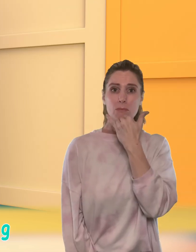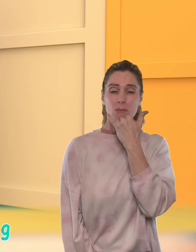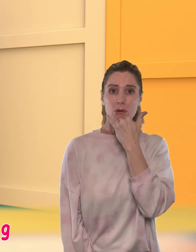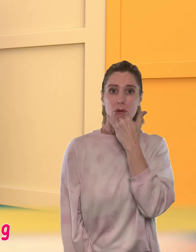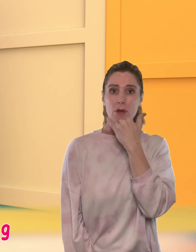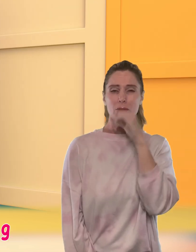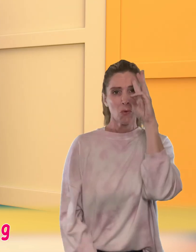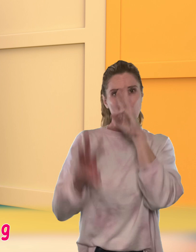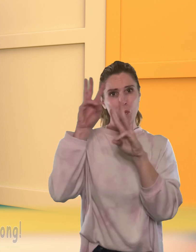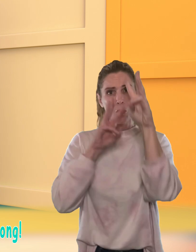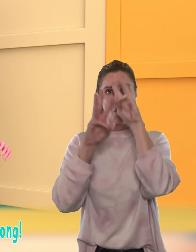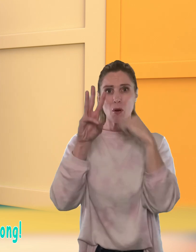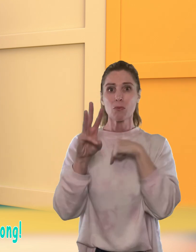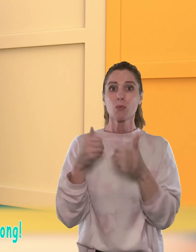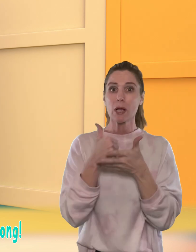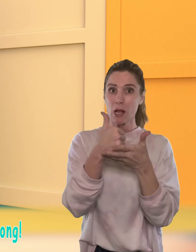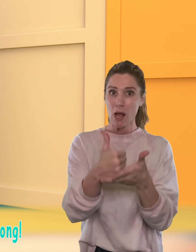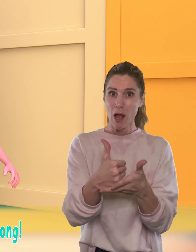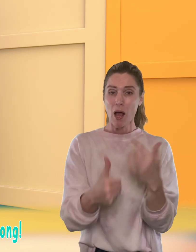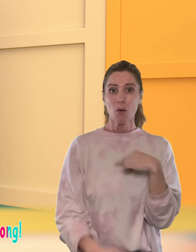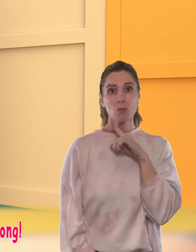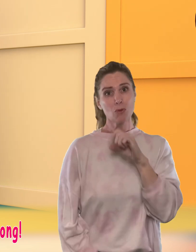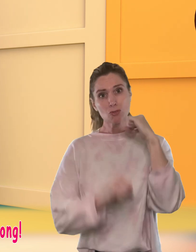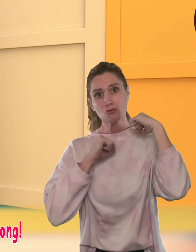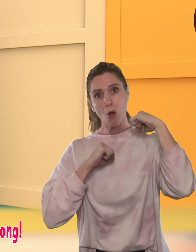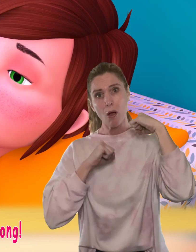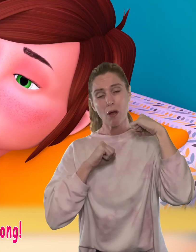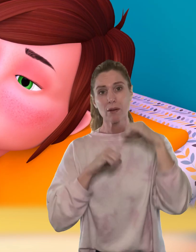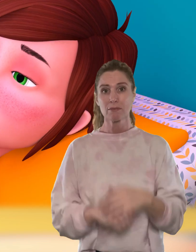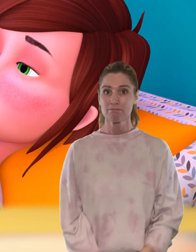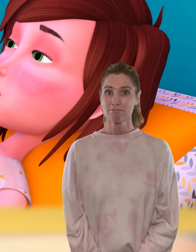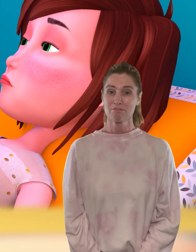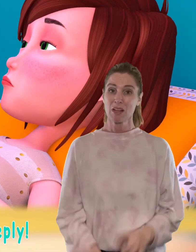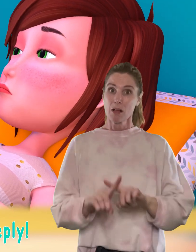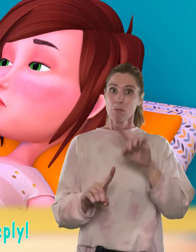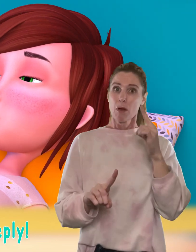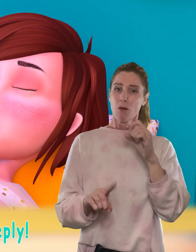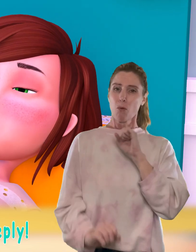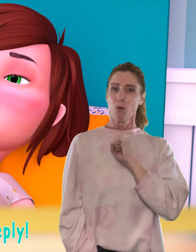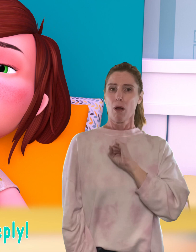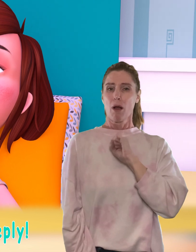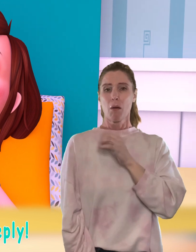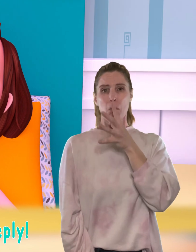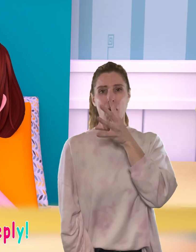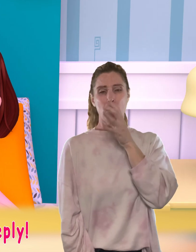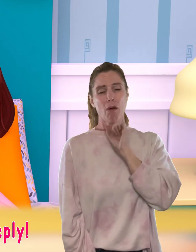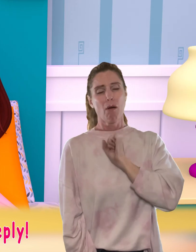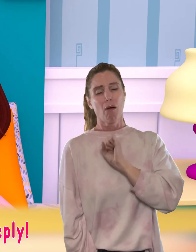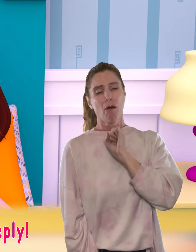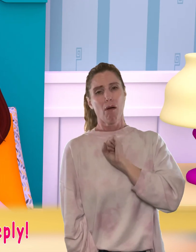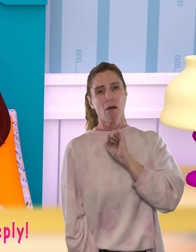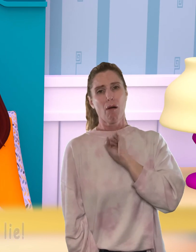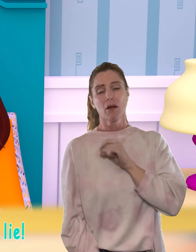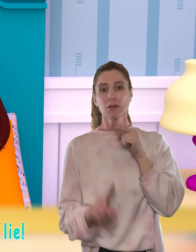wrong." "Don't worry, we'll help. We're really strong." But only a weak cough was her reply.